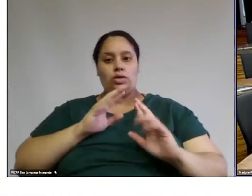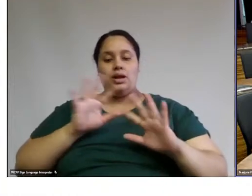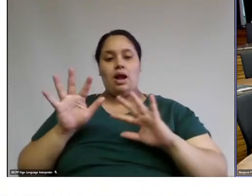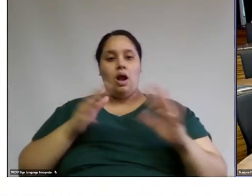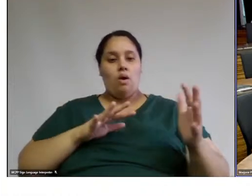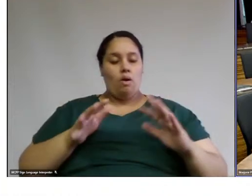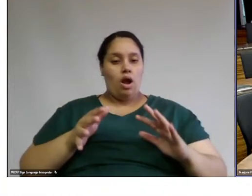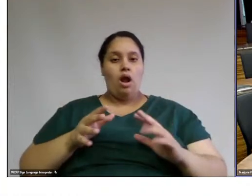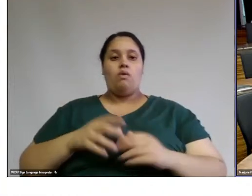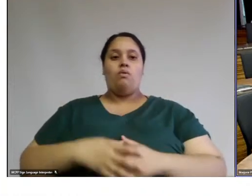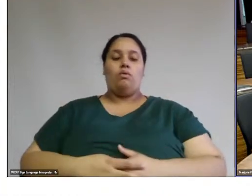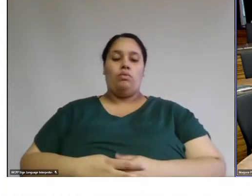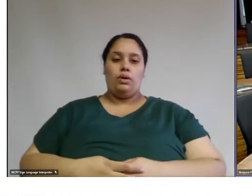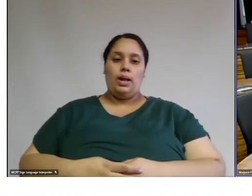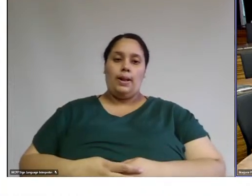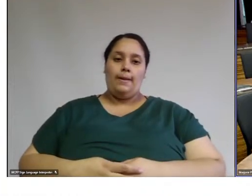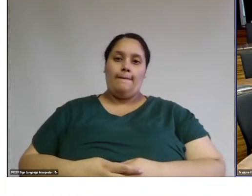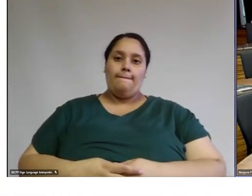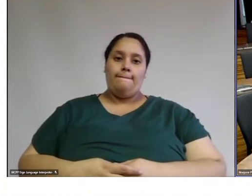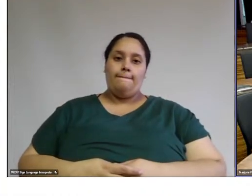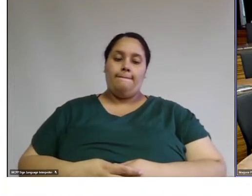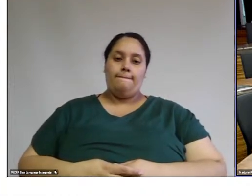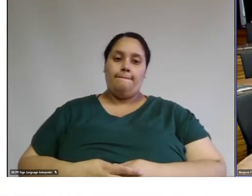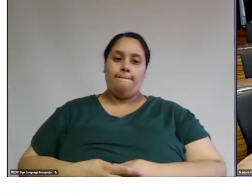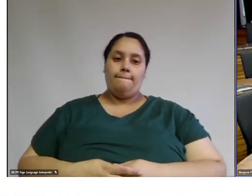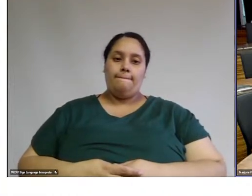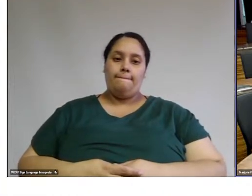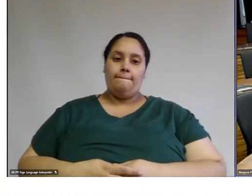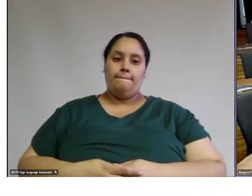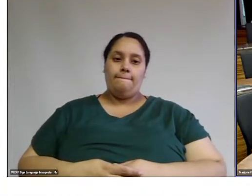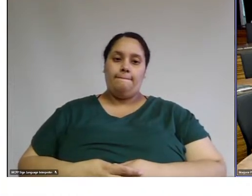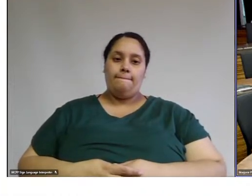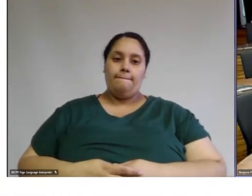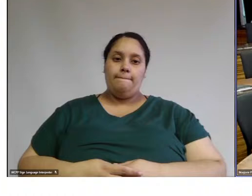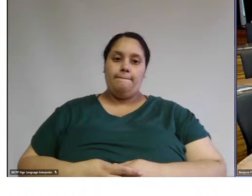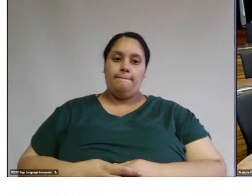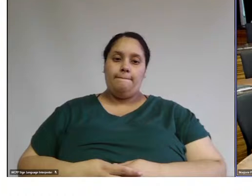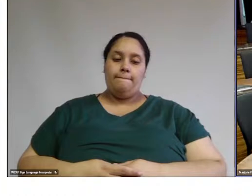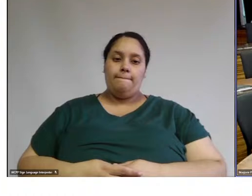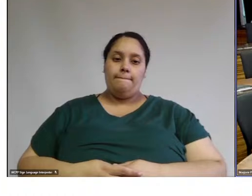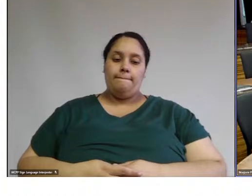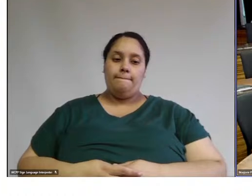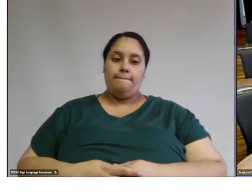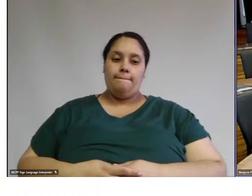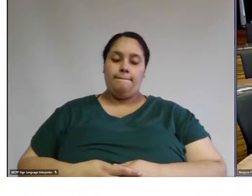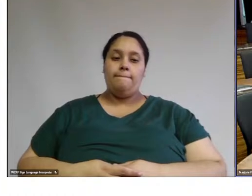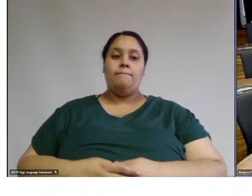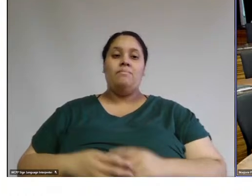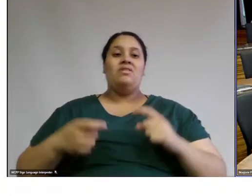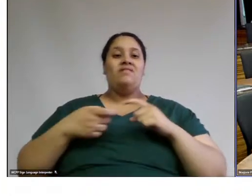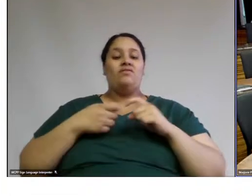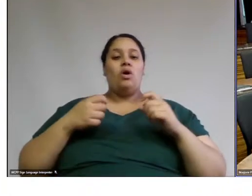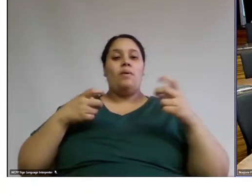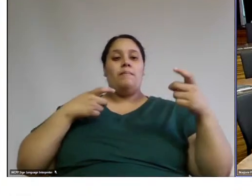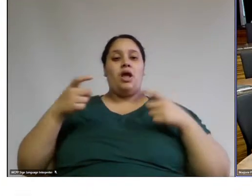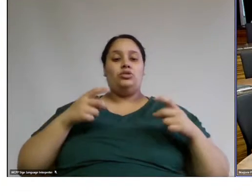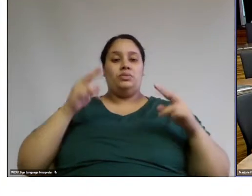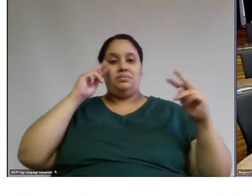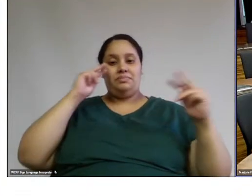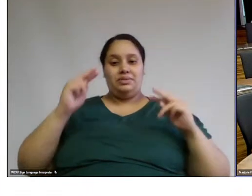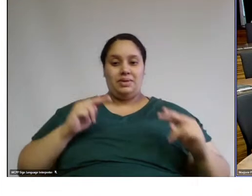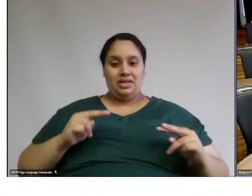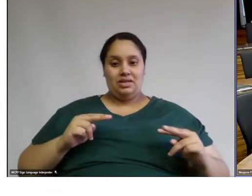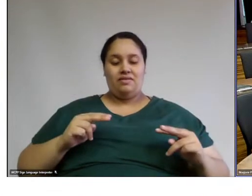that, again, as I indicated, we've got 1,500 schools out there from a management perspective,